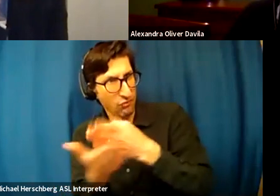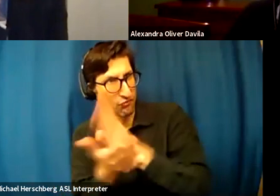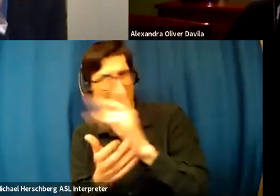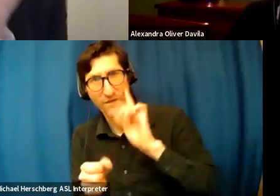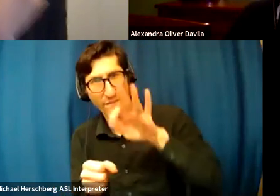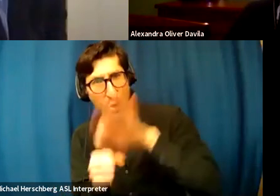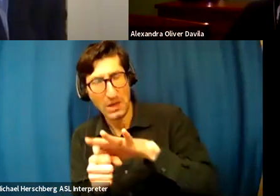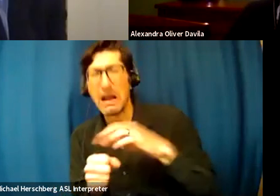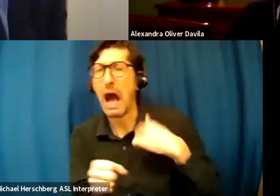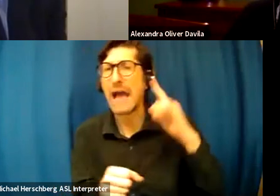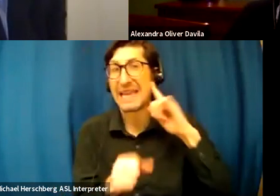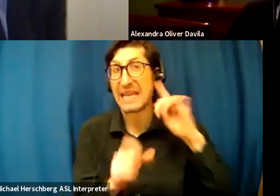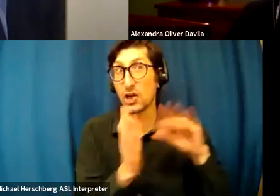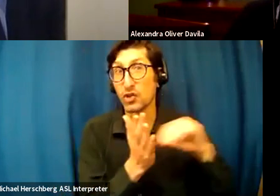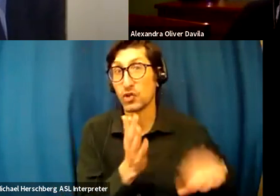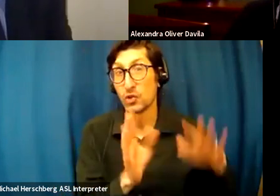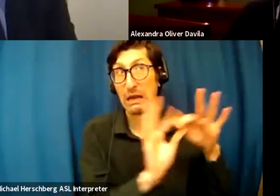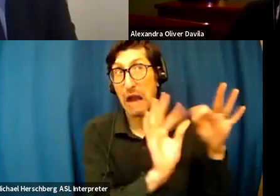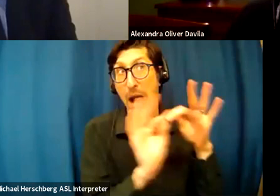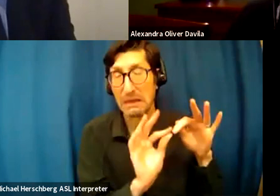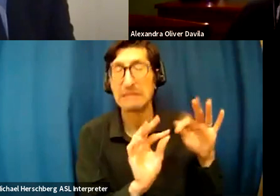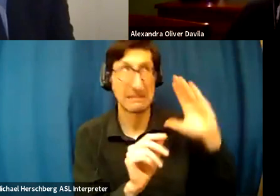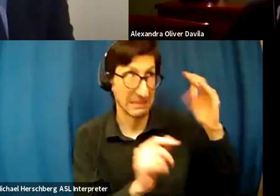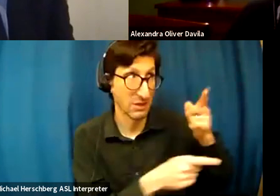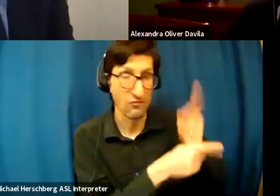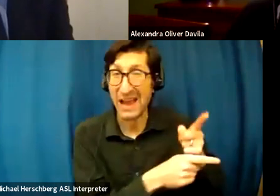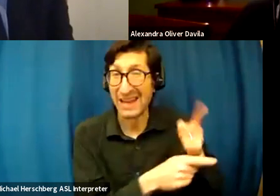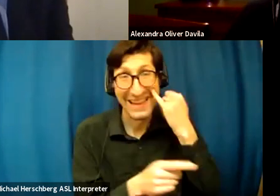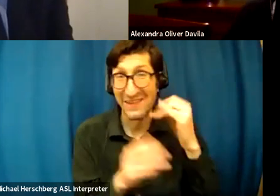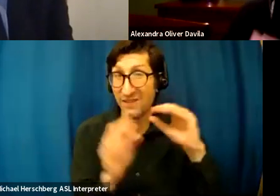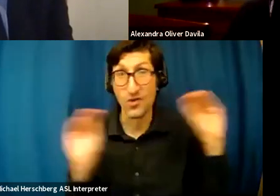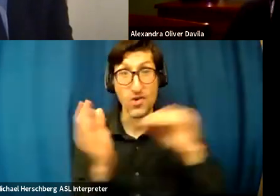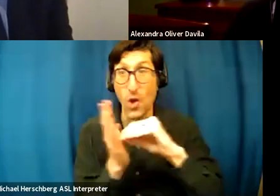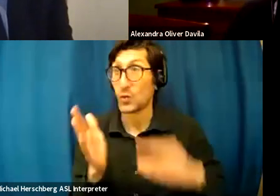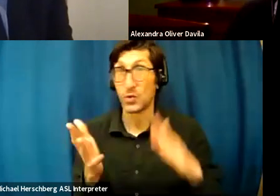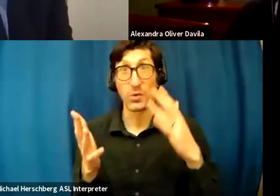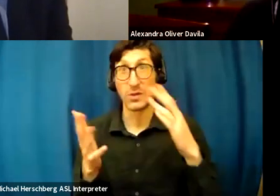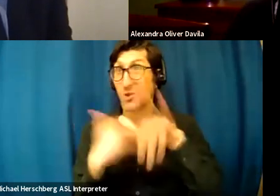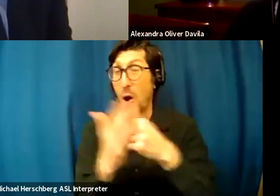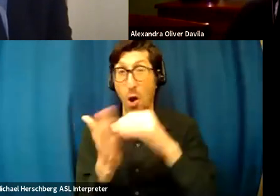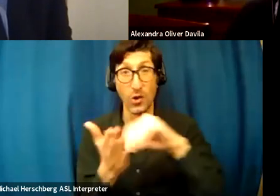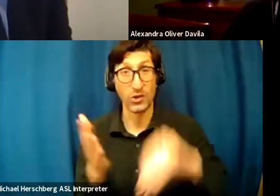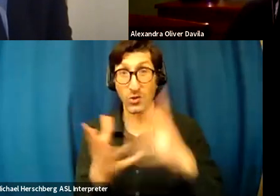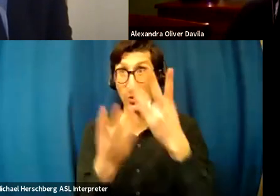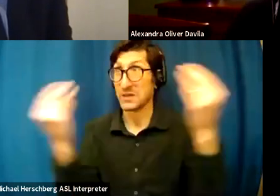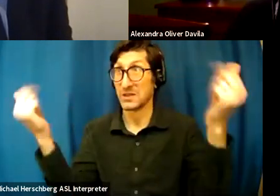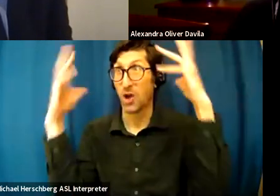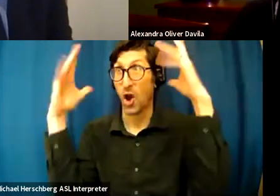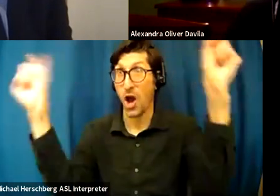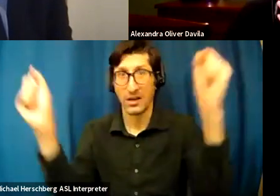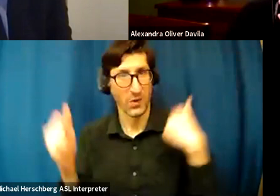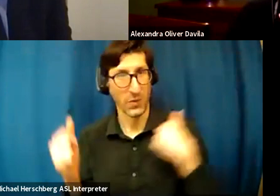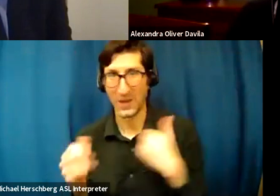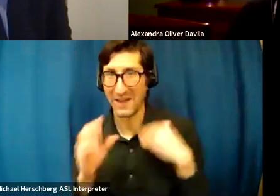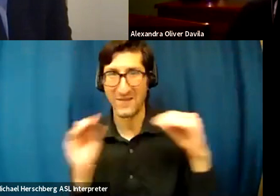and if it's without them, we don't have a district. We don't have a purpose in being. And I think the student voice